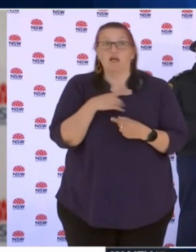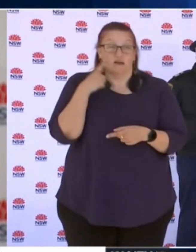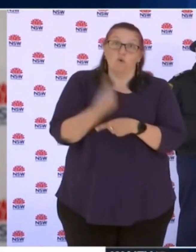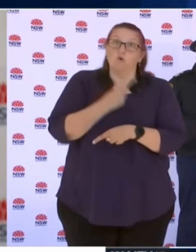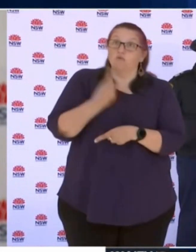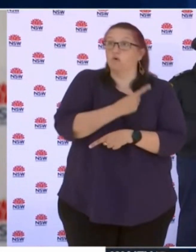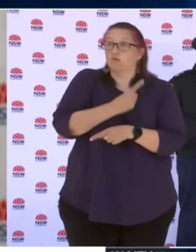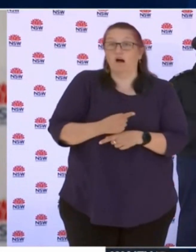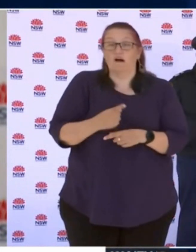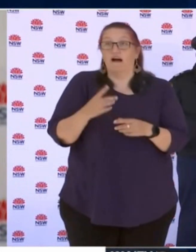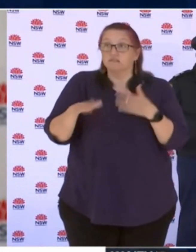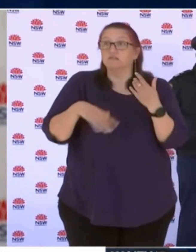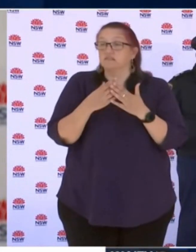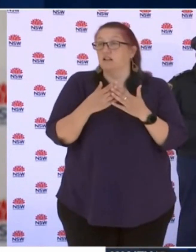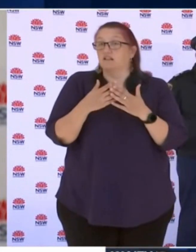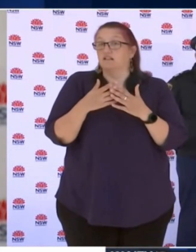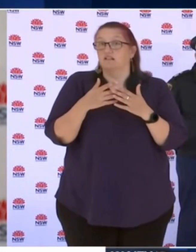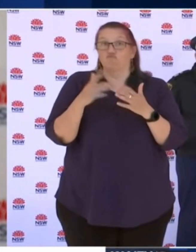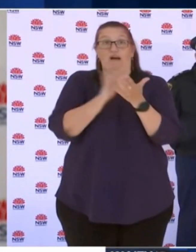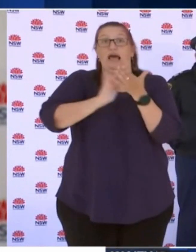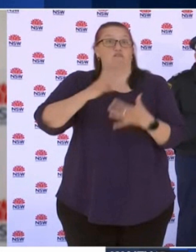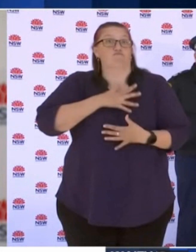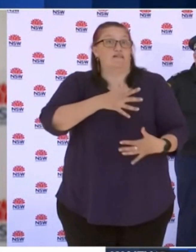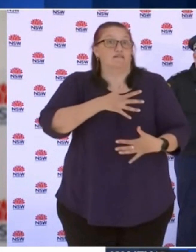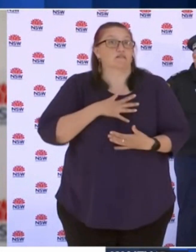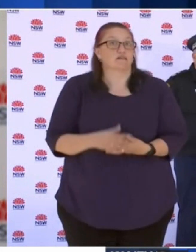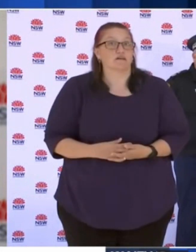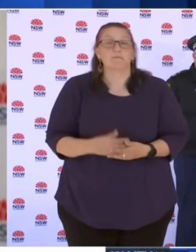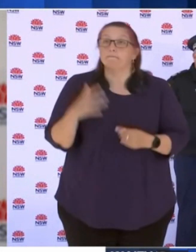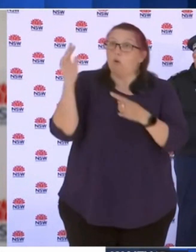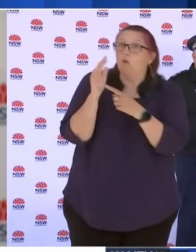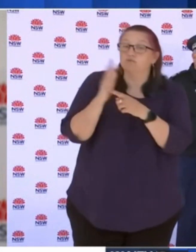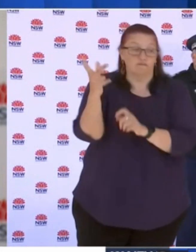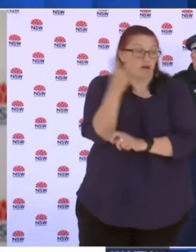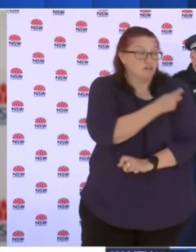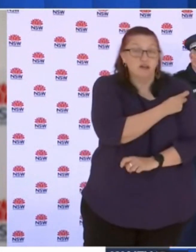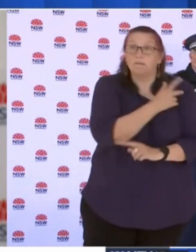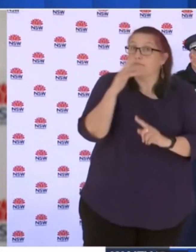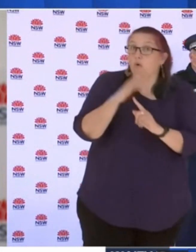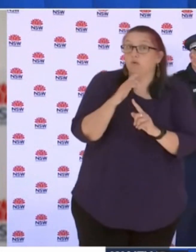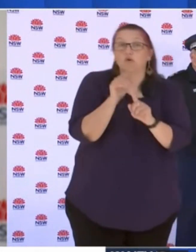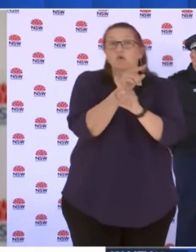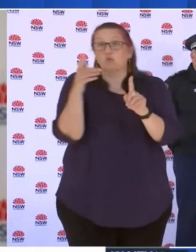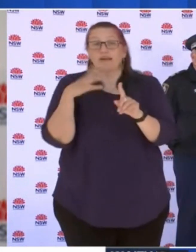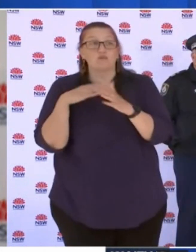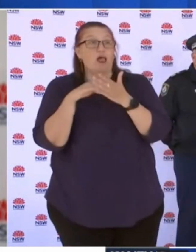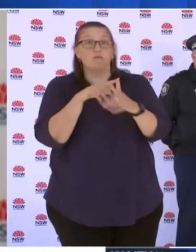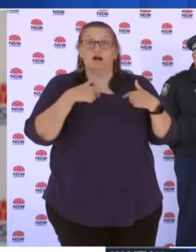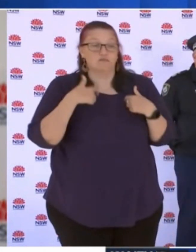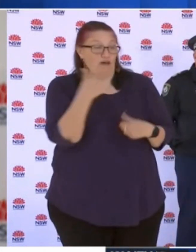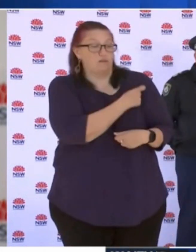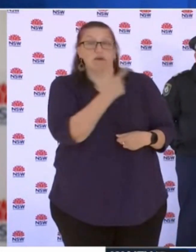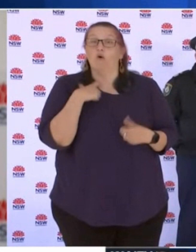about the sense of urgency to get vaccinated. Getting vaccinated, making the vaccination available to people is the key to our freedom,